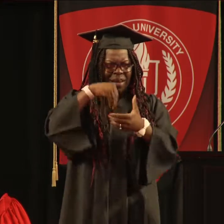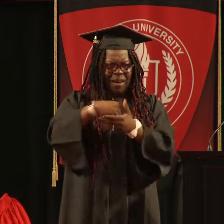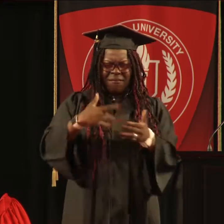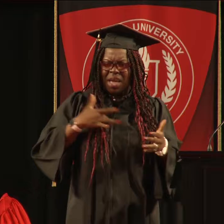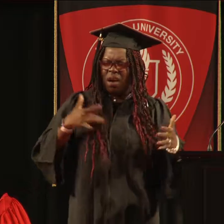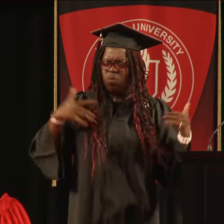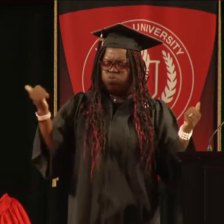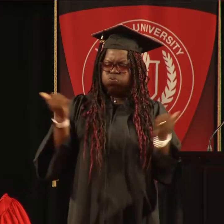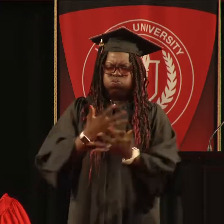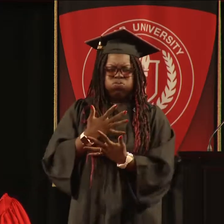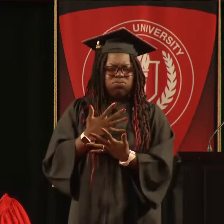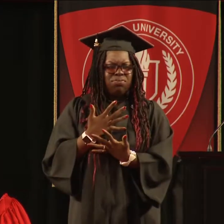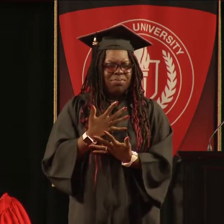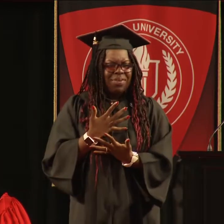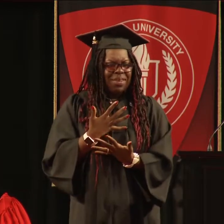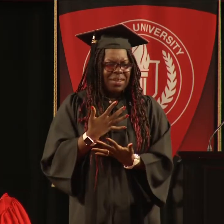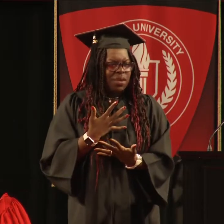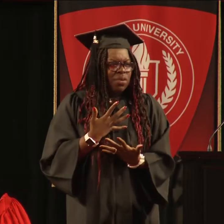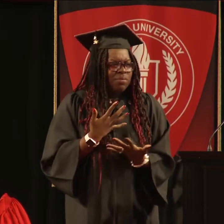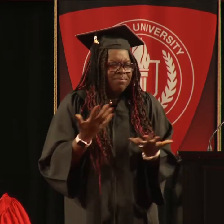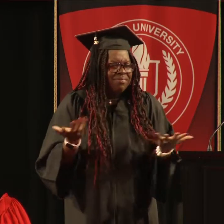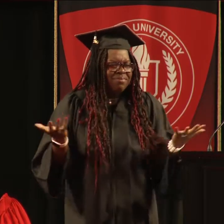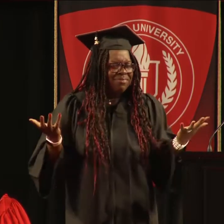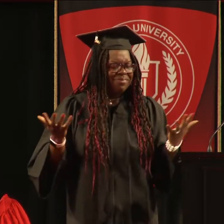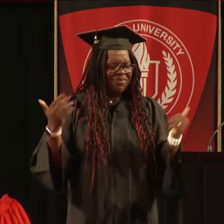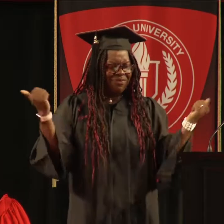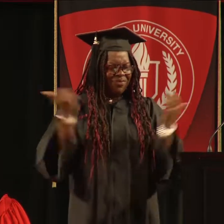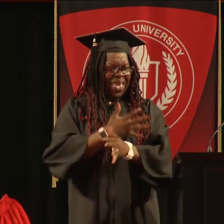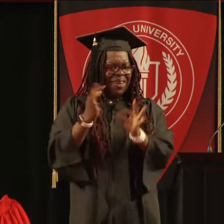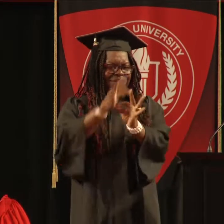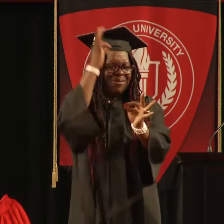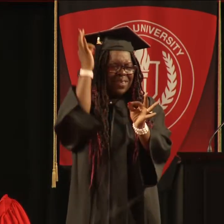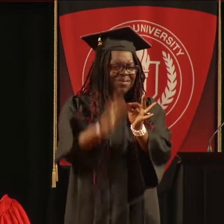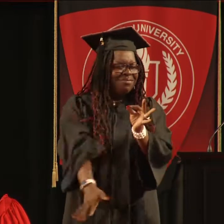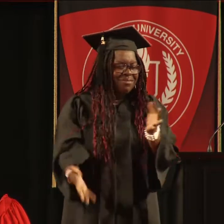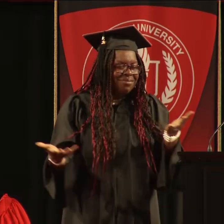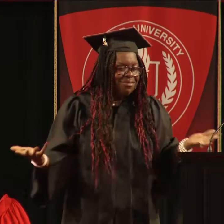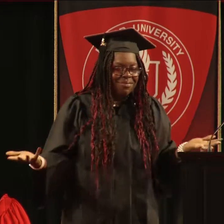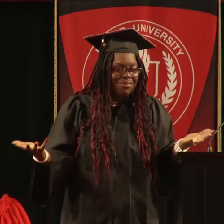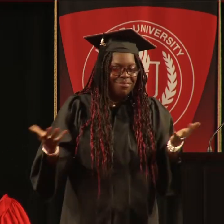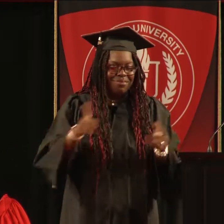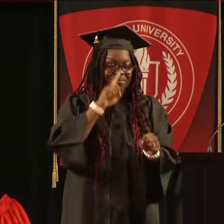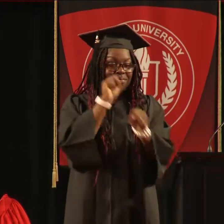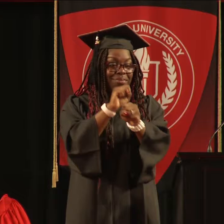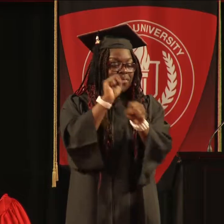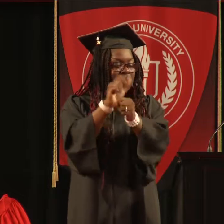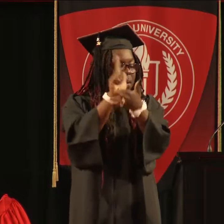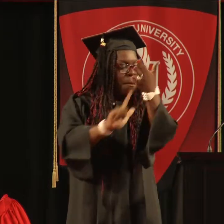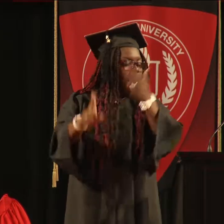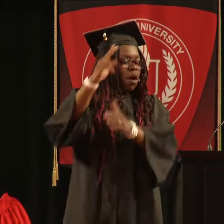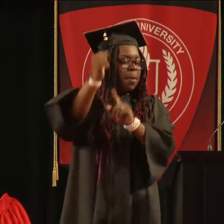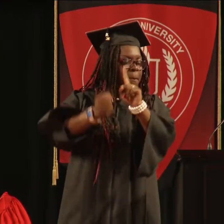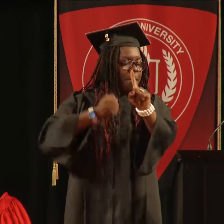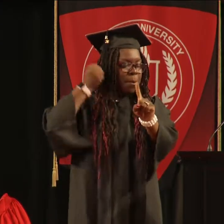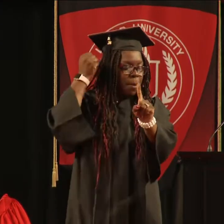life. And I did feel fear. But the fear was